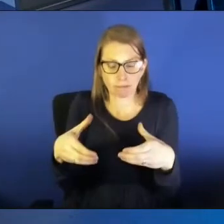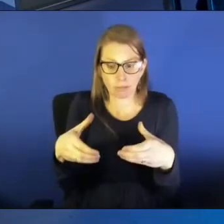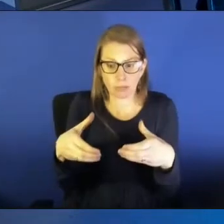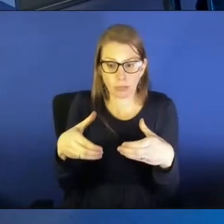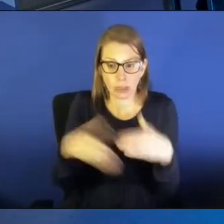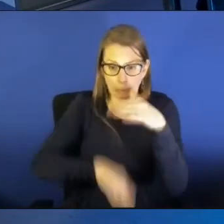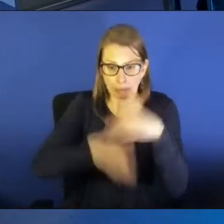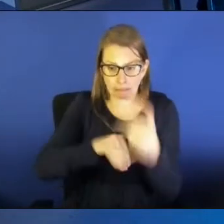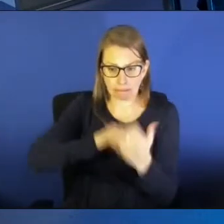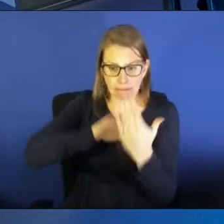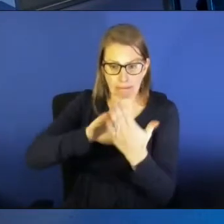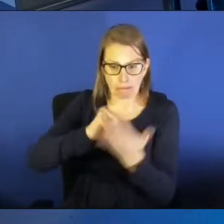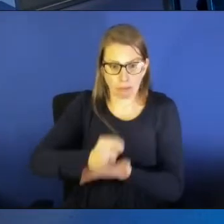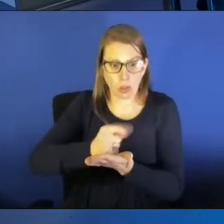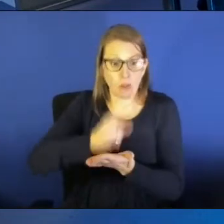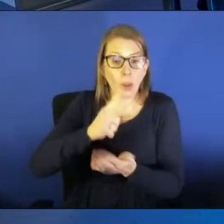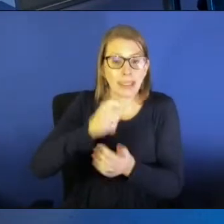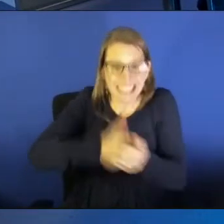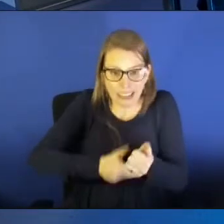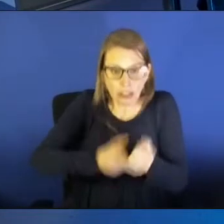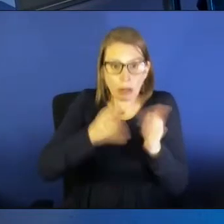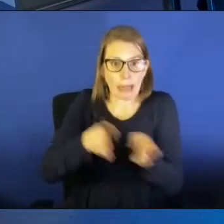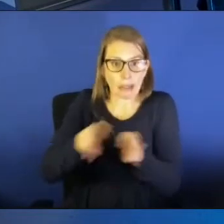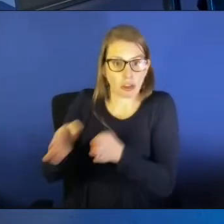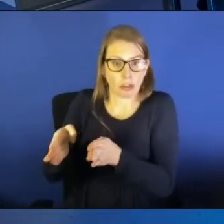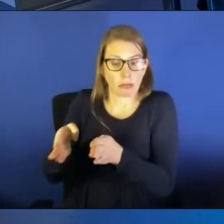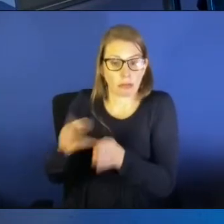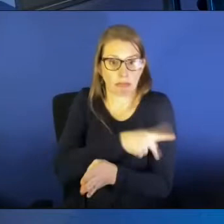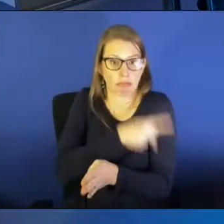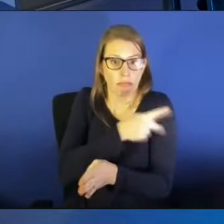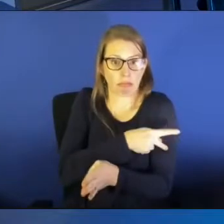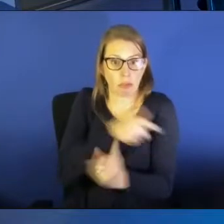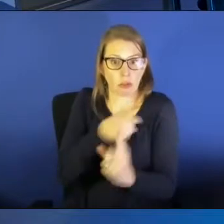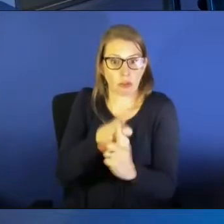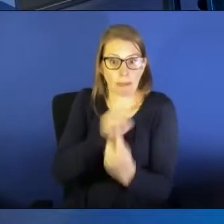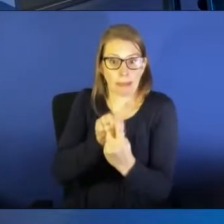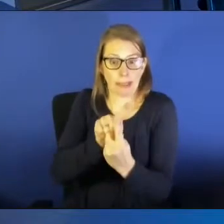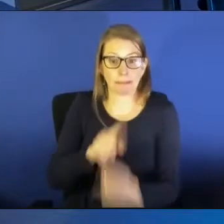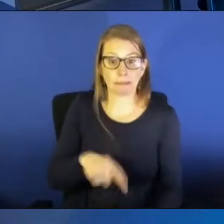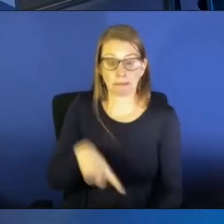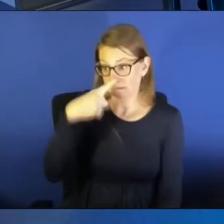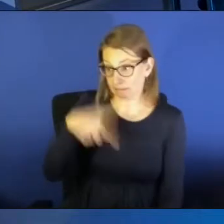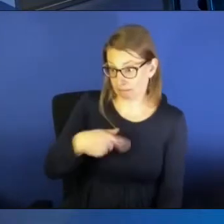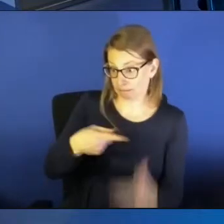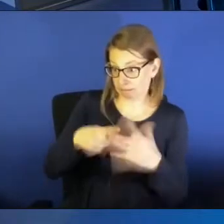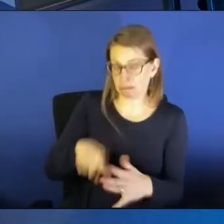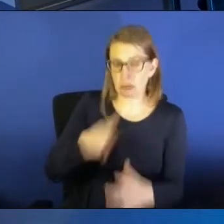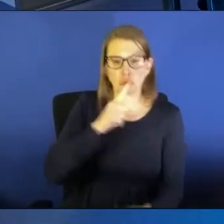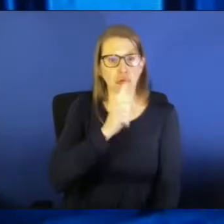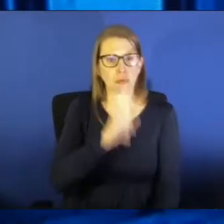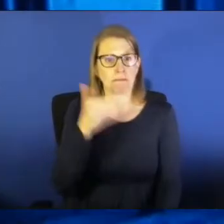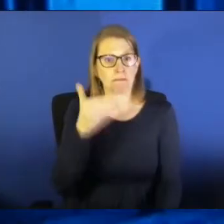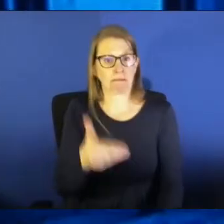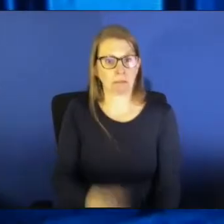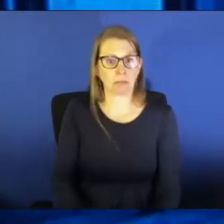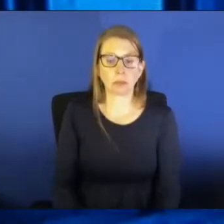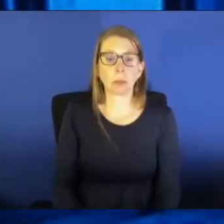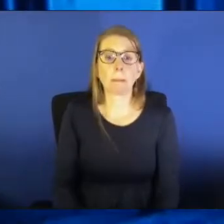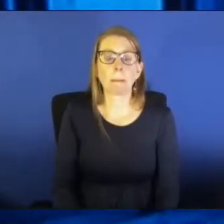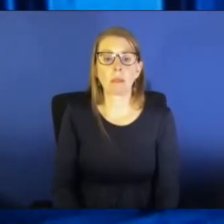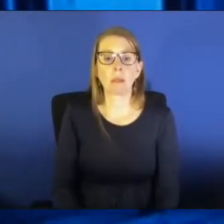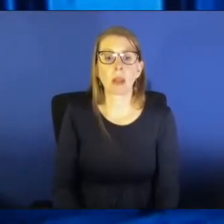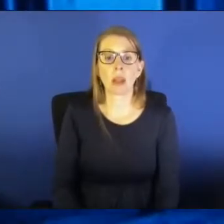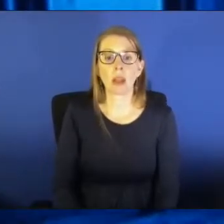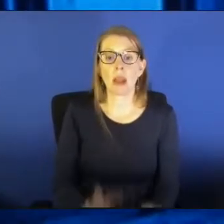every patient that you guys see in the clinic? Let me start, Luke. Yeah. I think it's really important from a medical oncologist